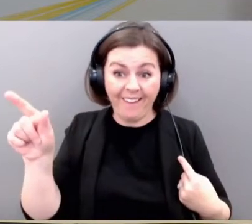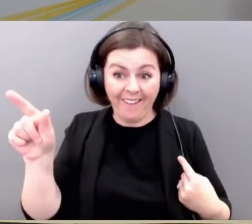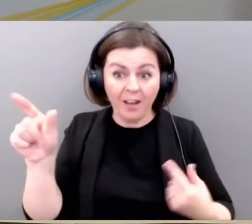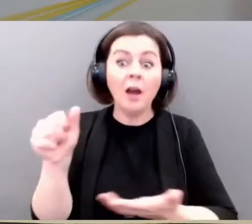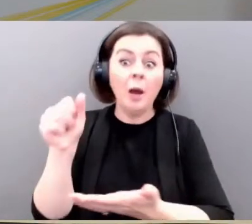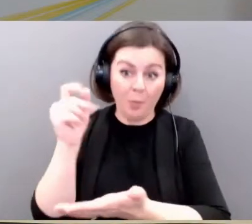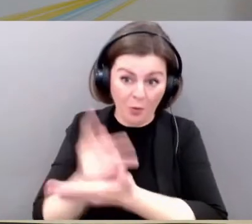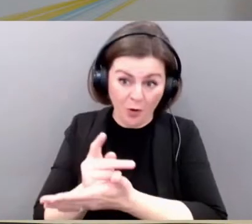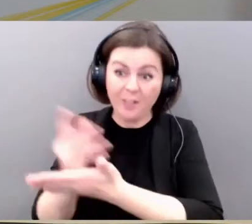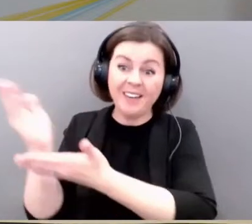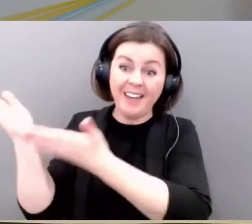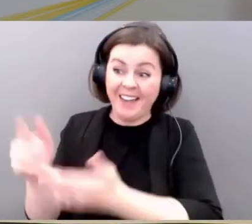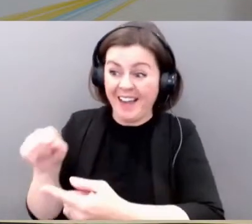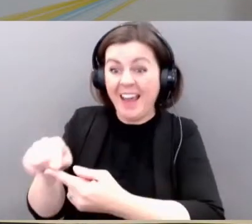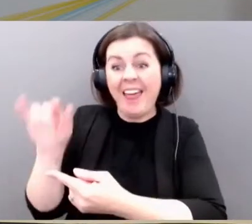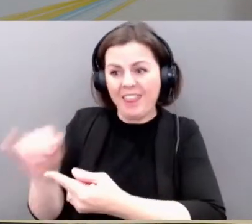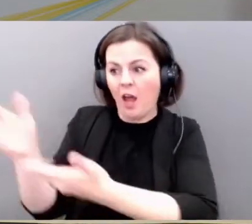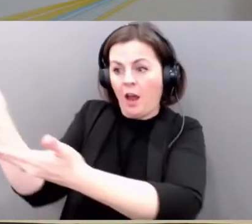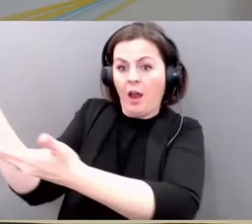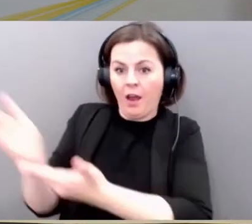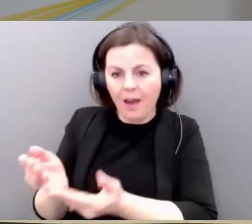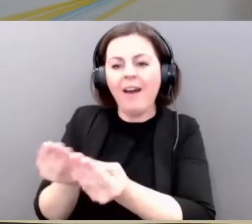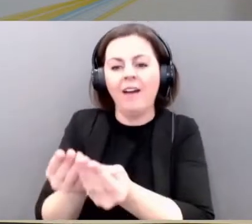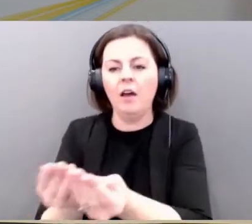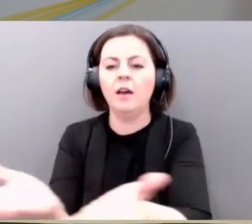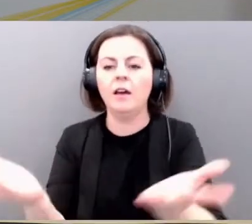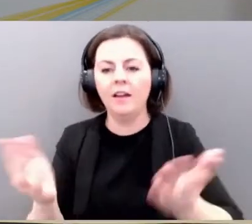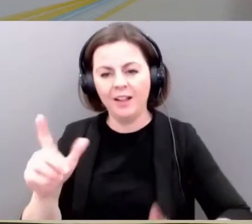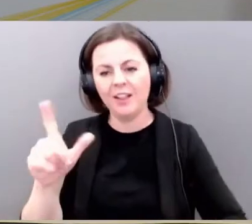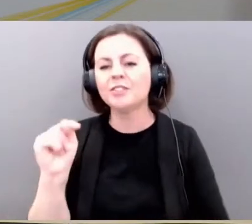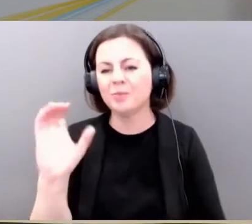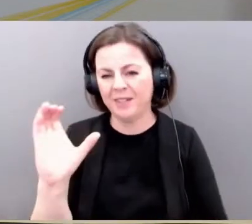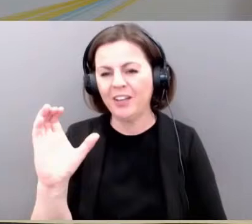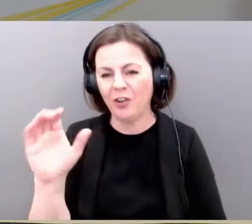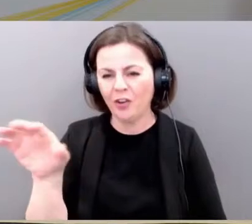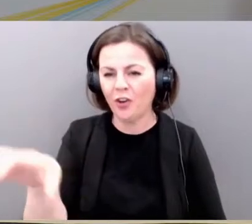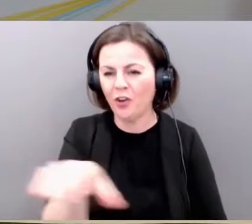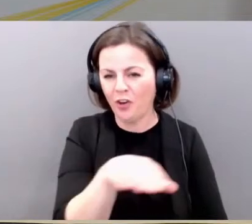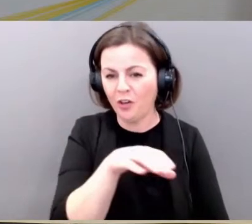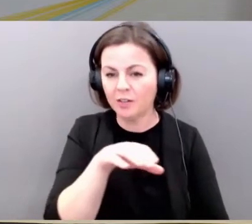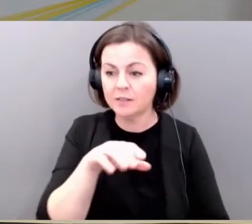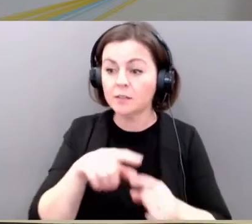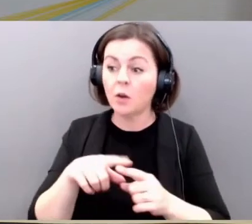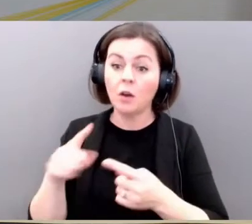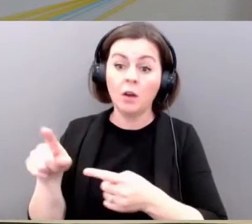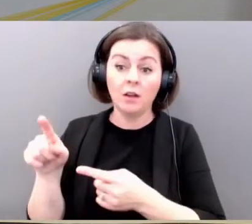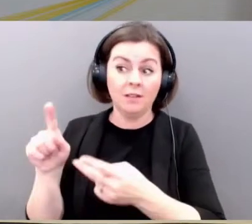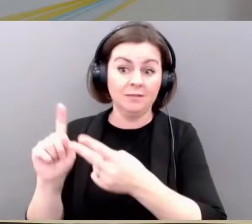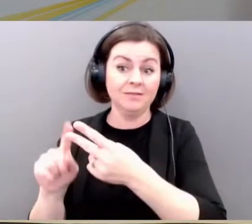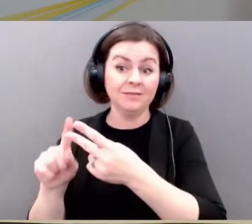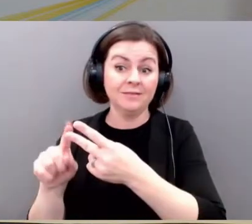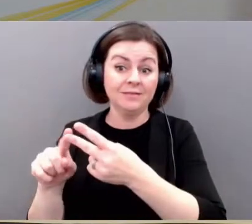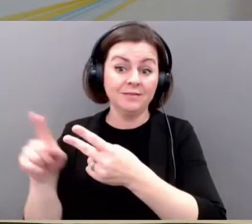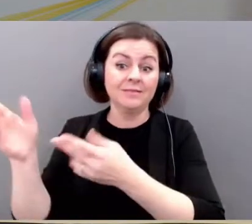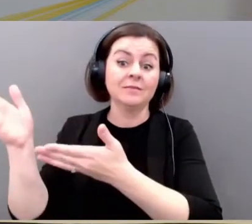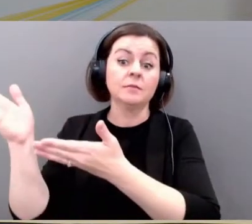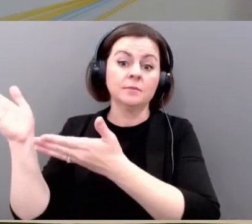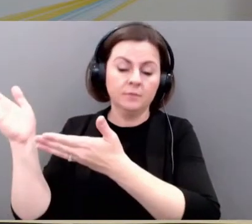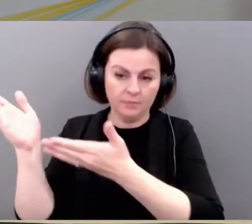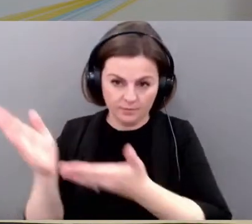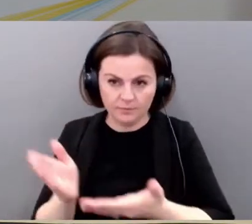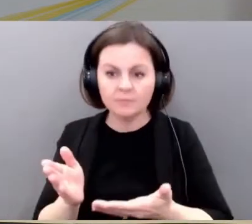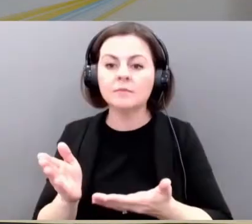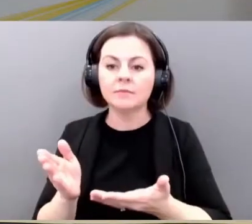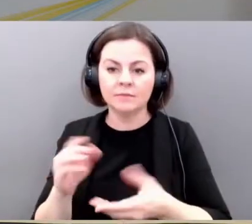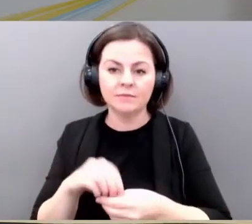the vaccine that we can take out to long-term care residents. So as soon as that vaccine arrives in the